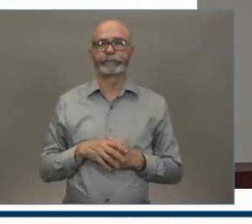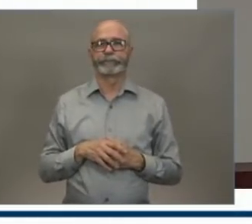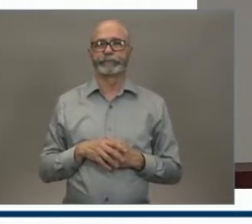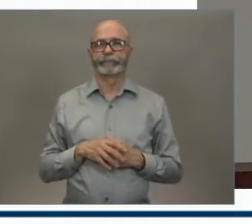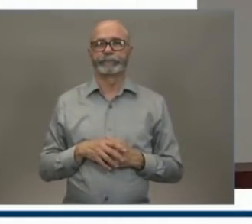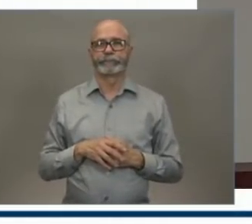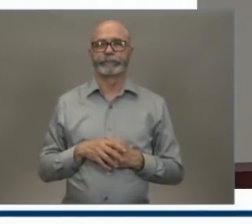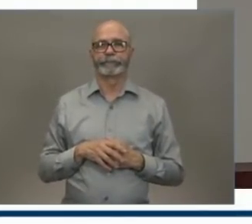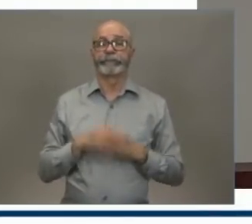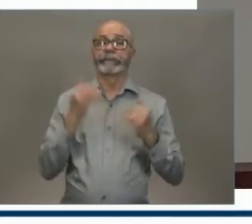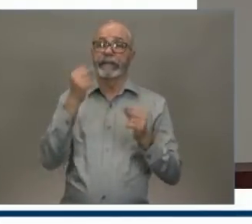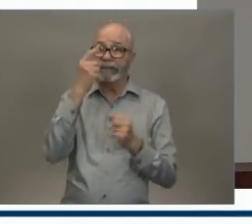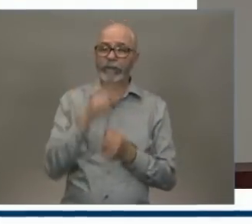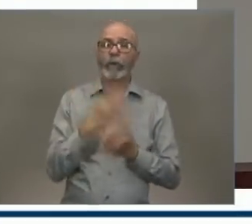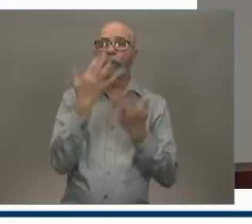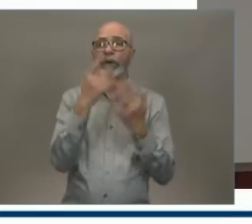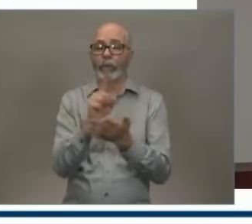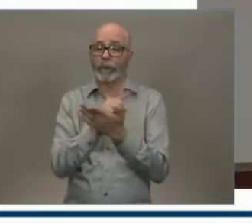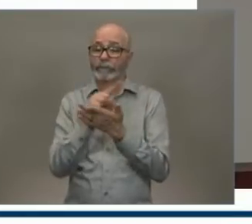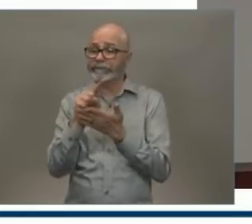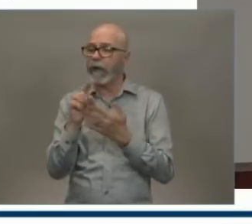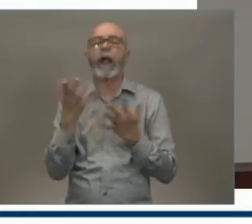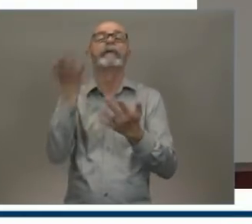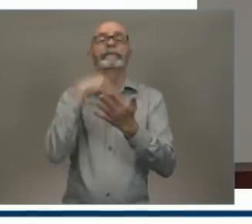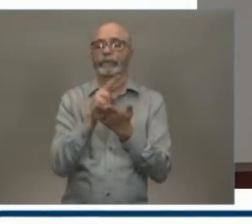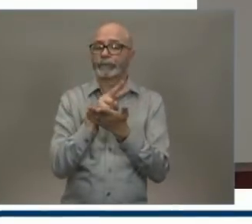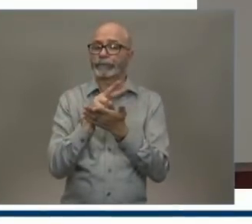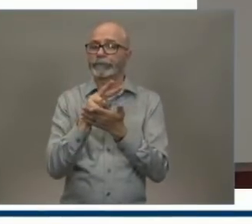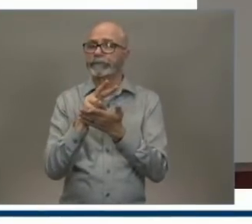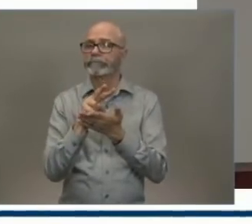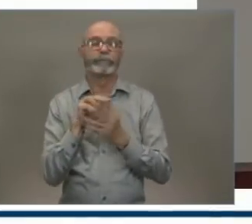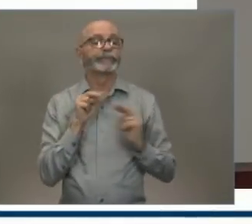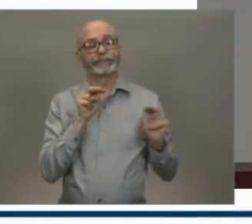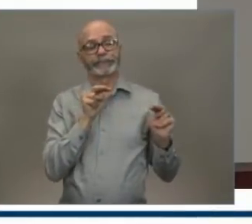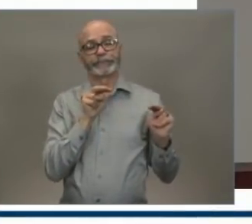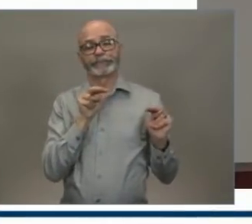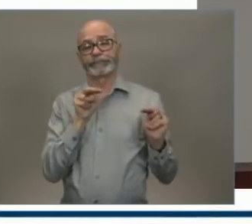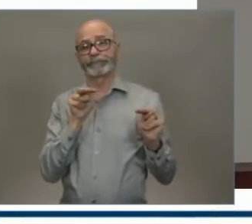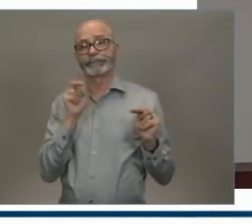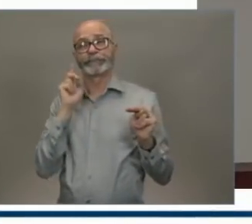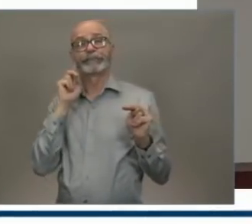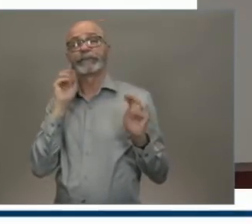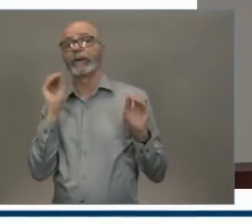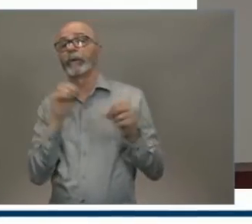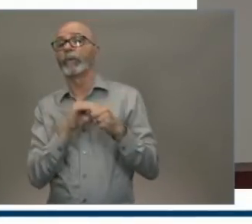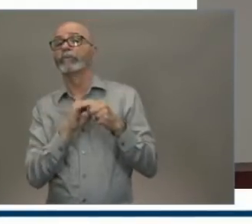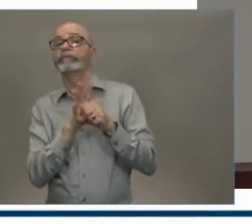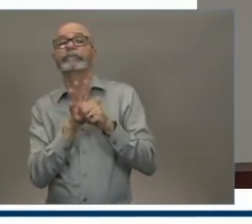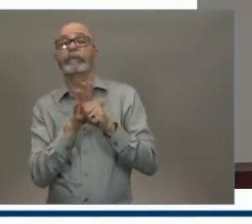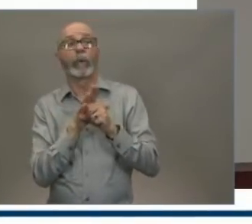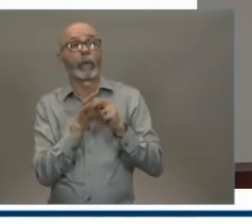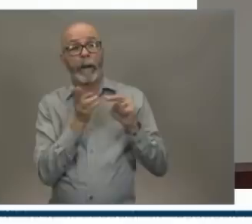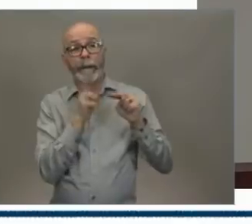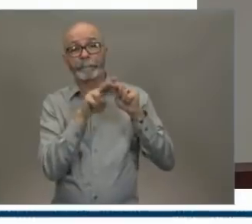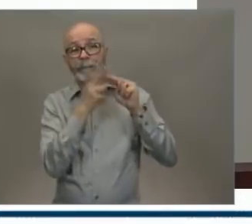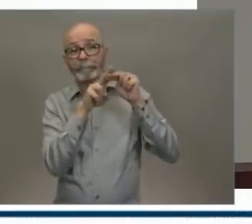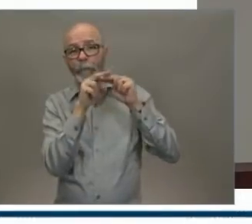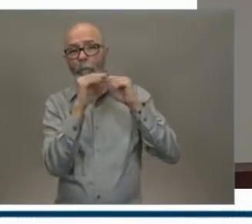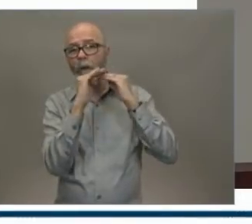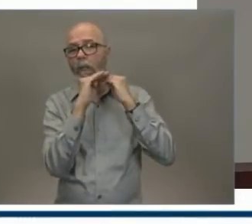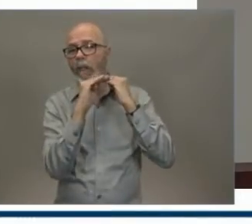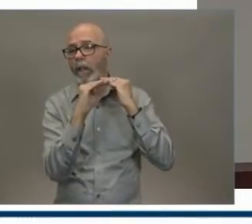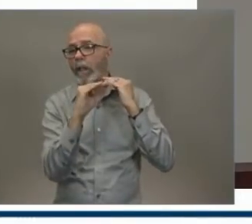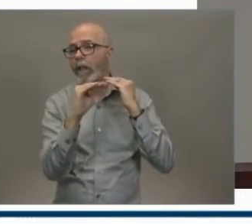we'll continue to monitor our where we're at and continue to look at our approach and the necessary